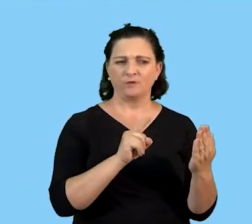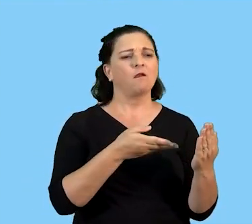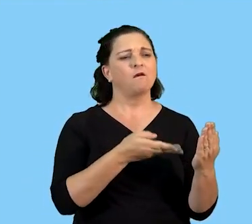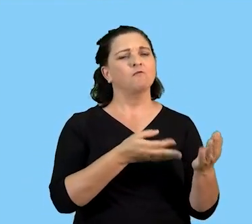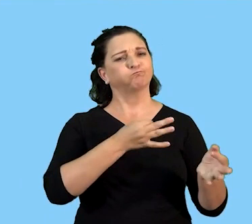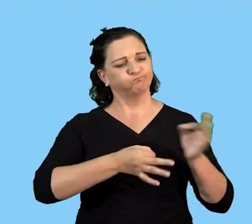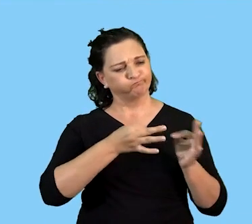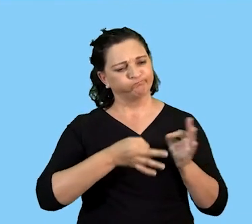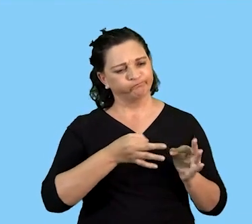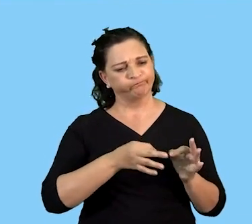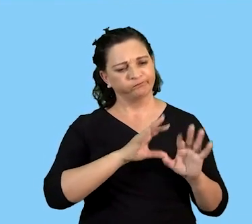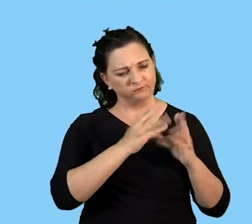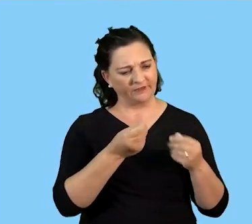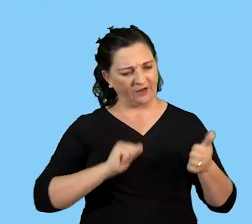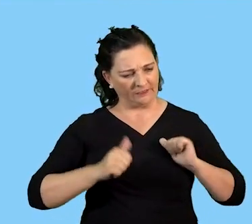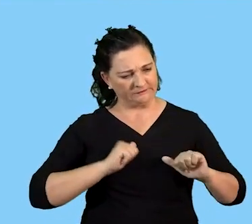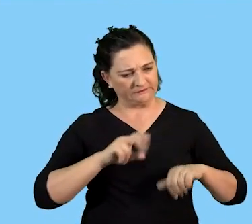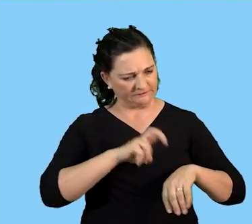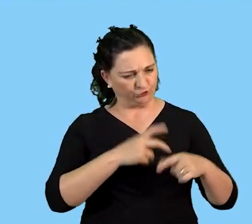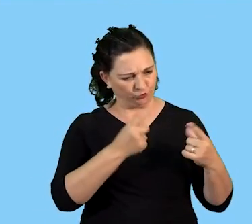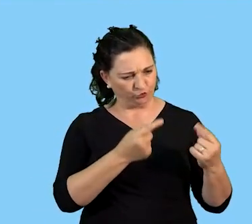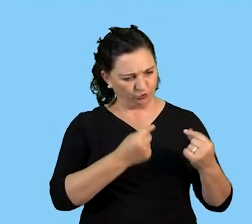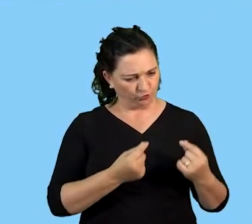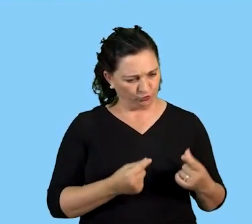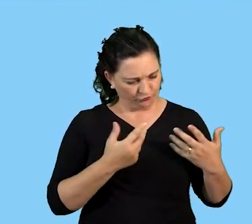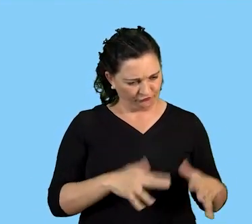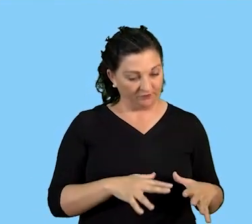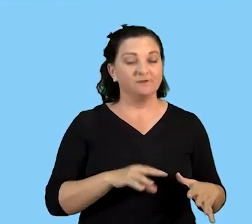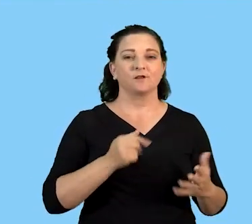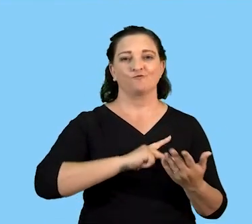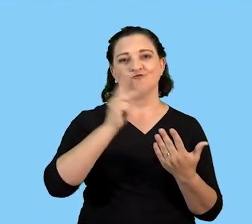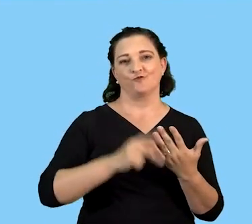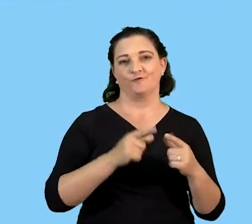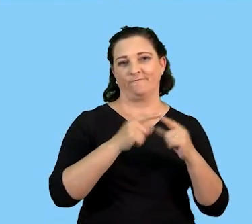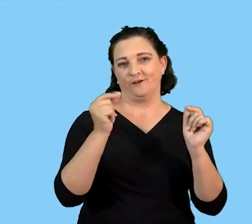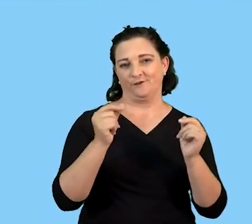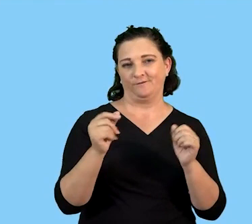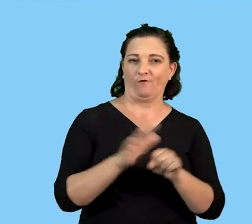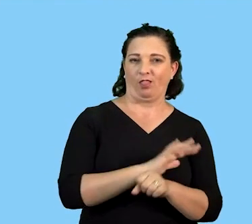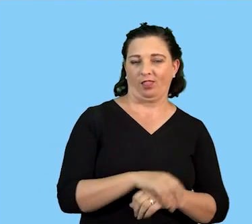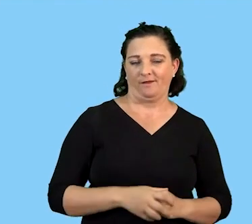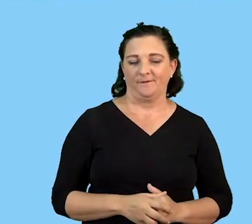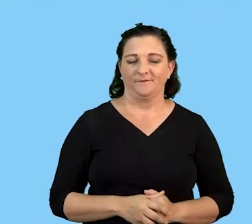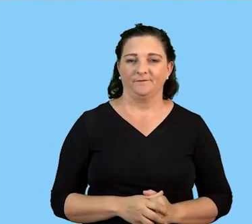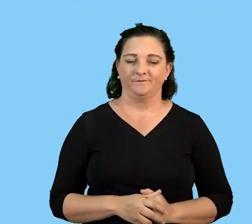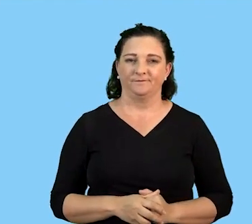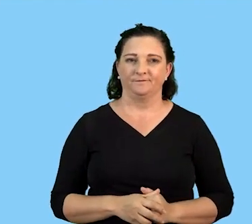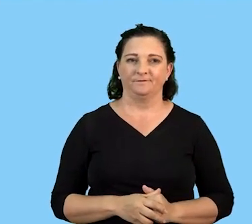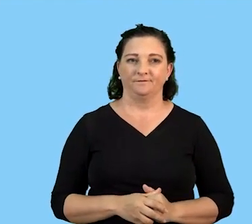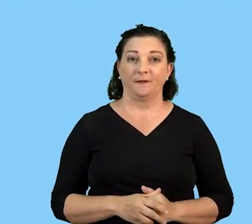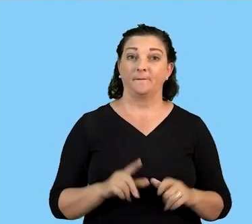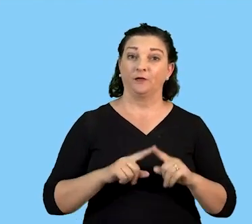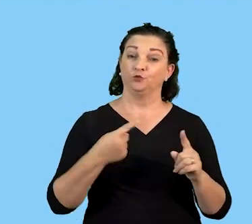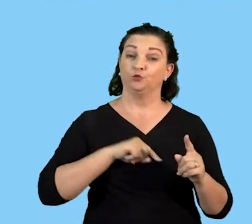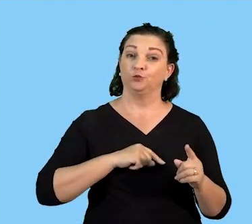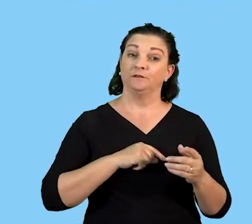all activities that need to be completed to execute a project successfully. So in a project planning, we